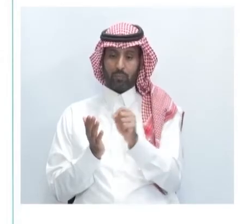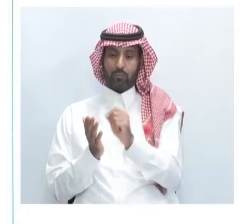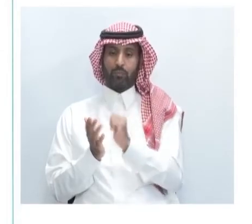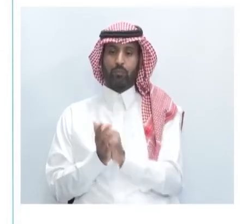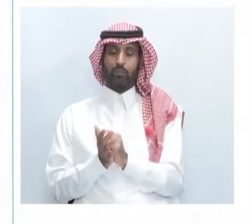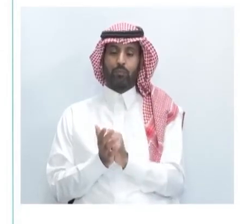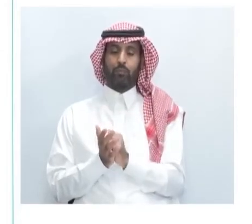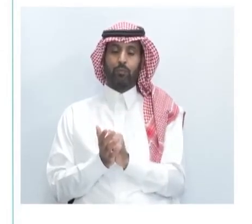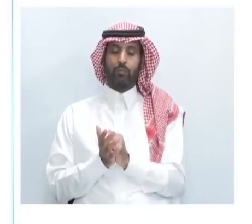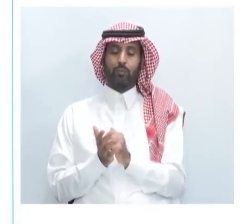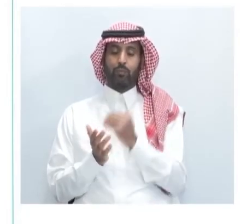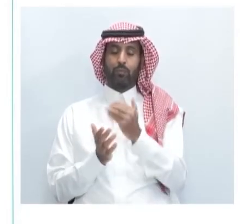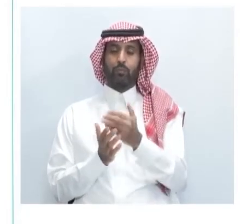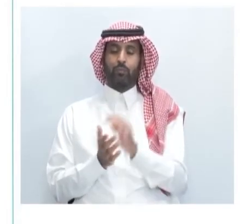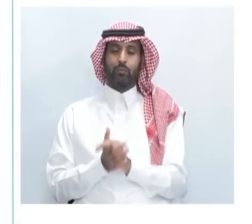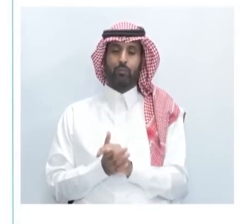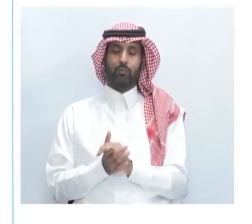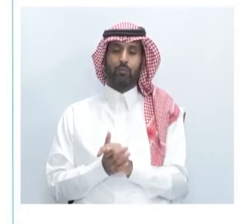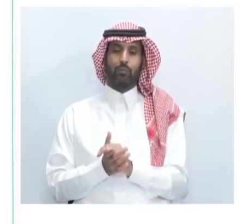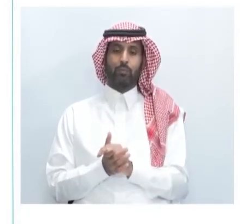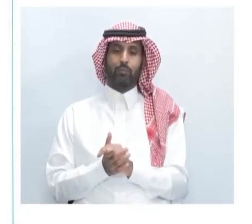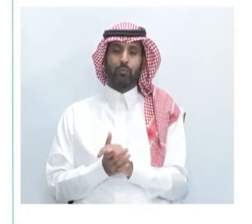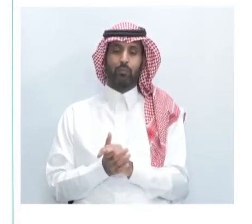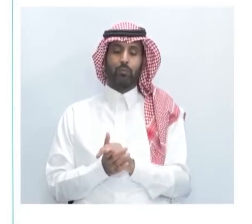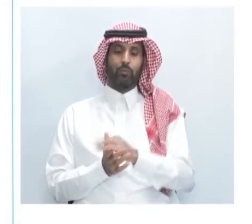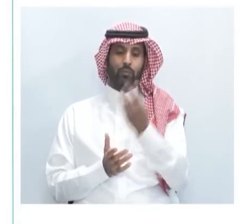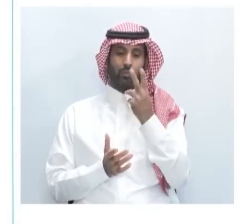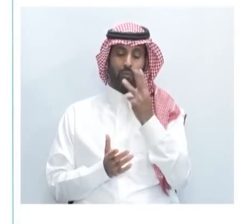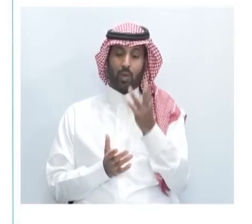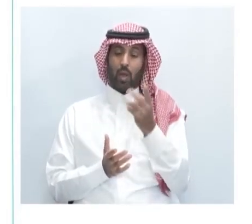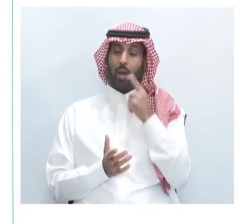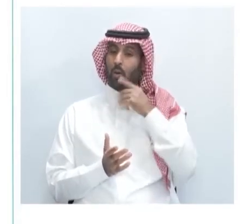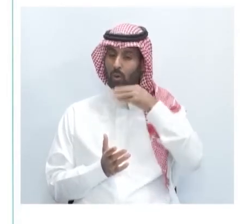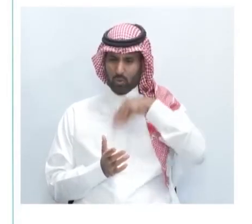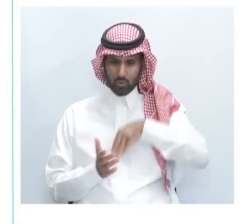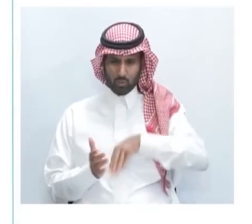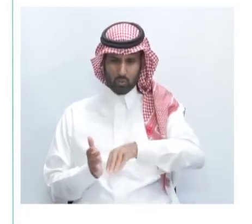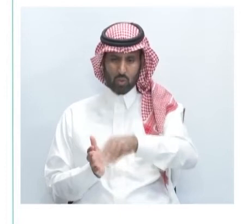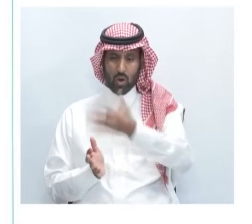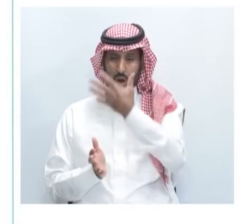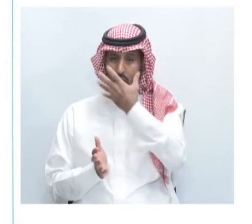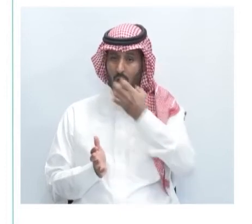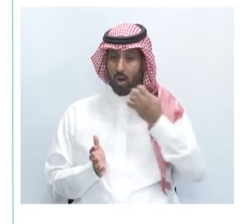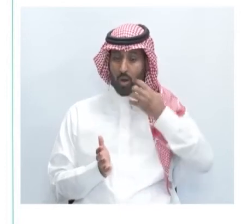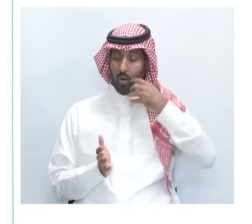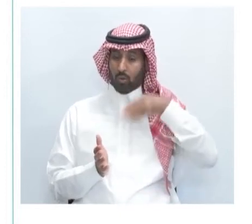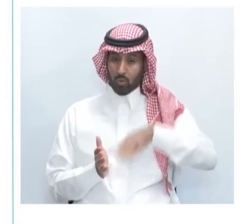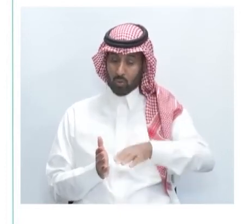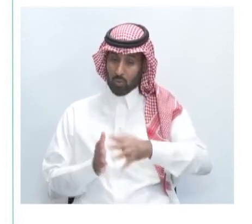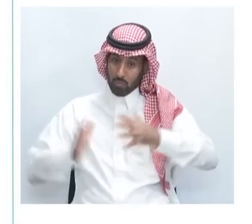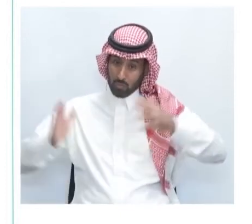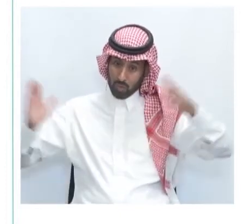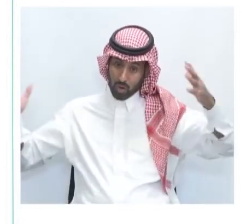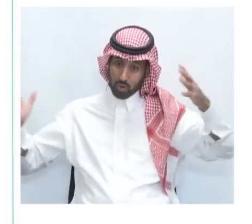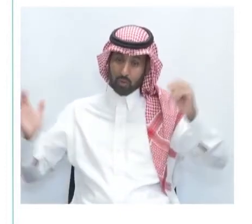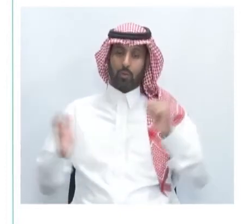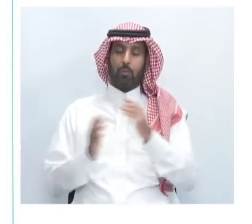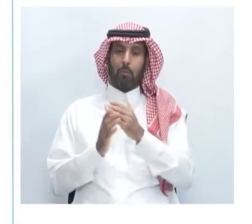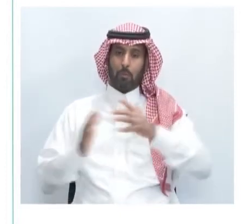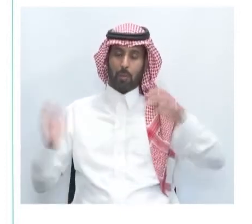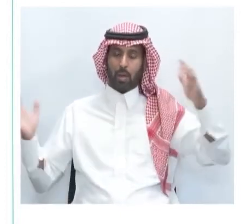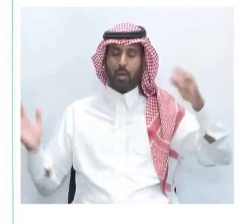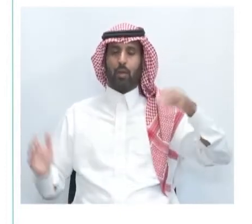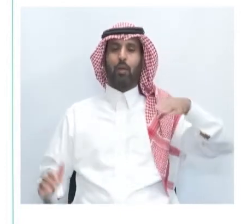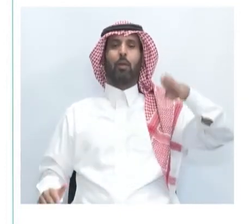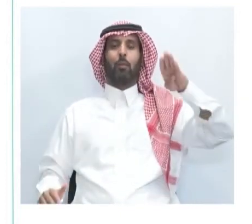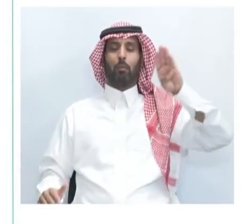S-S-H-O-R-T. Short. Okay, and we have what? An elephant. And the elephant is what? Big. Excellent.